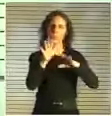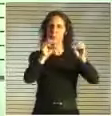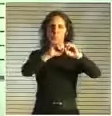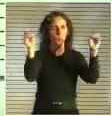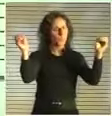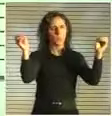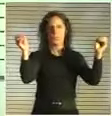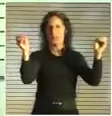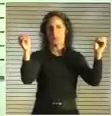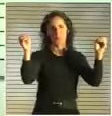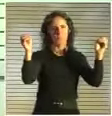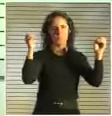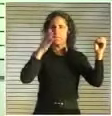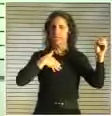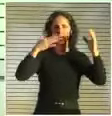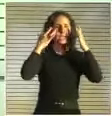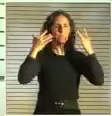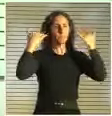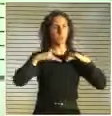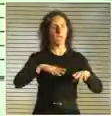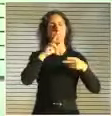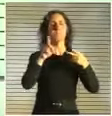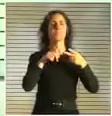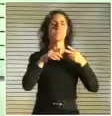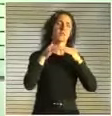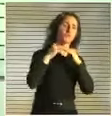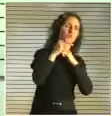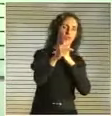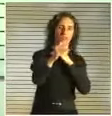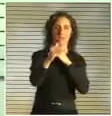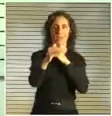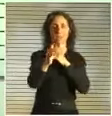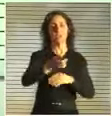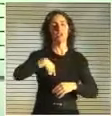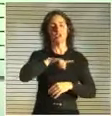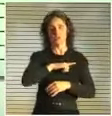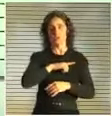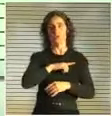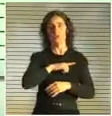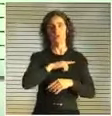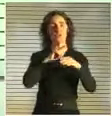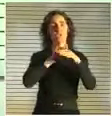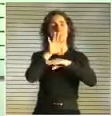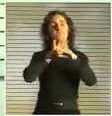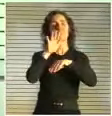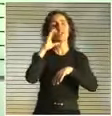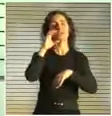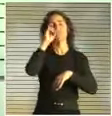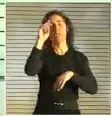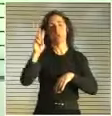read all about it. We actually reduced our carbon emissions compared to pre-pandemic in 2019